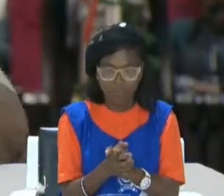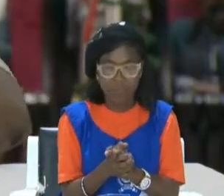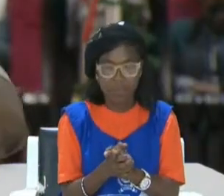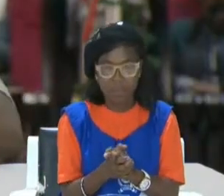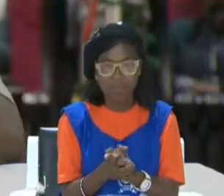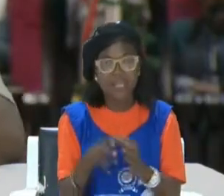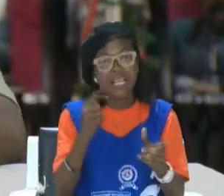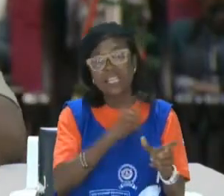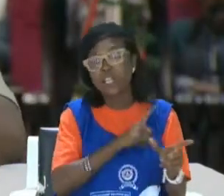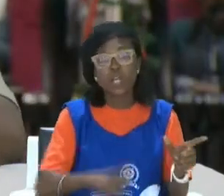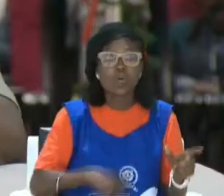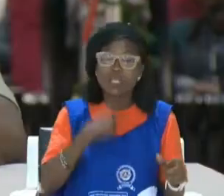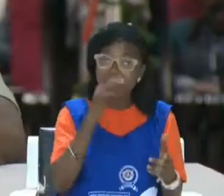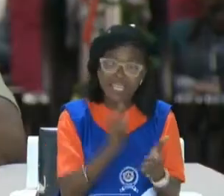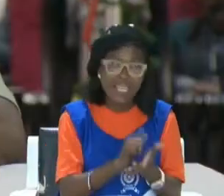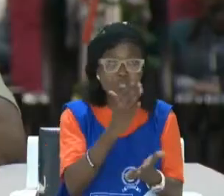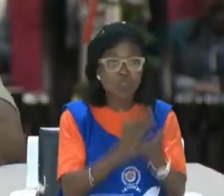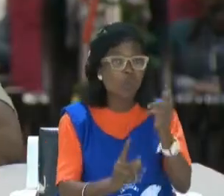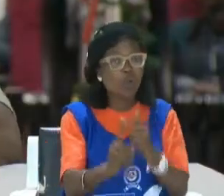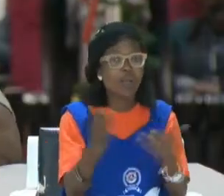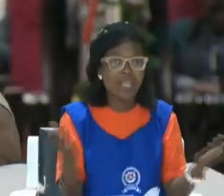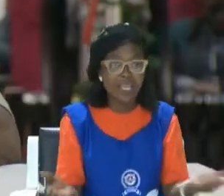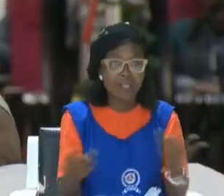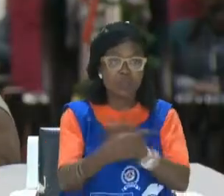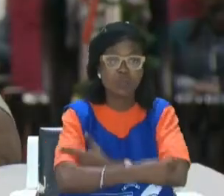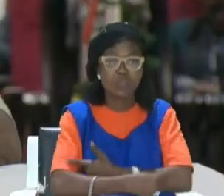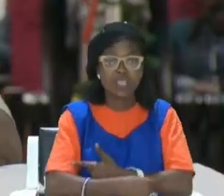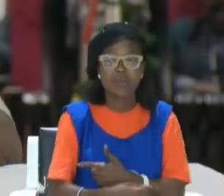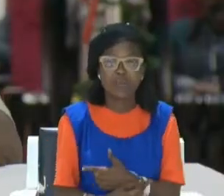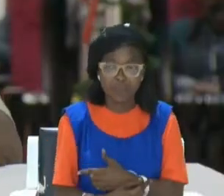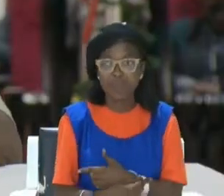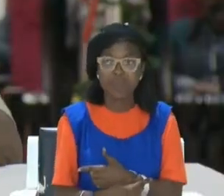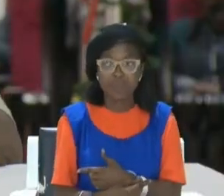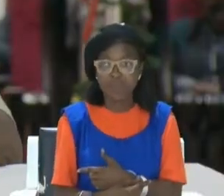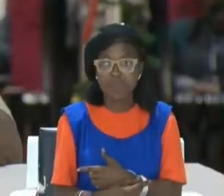The Lord said, "There's someone here today," he said, "you came